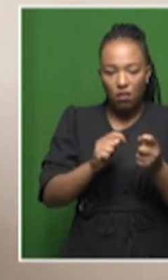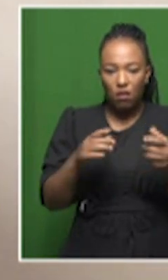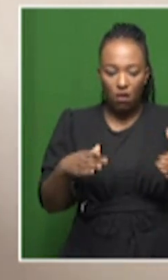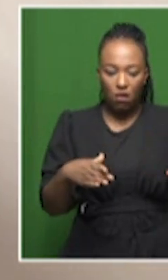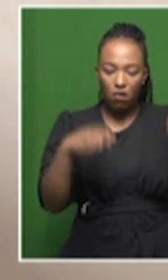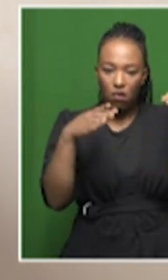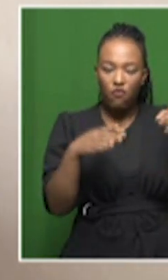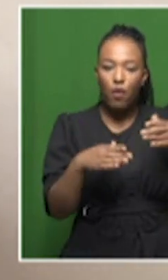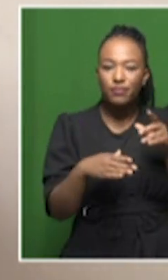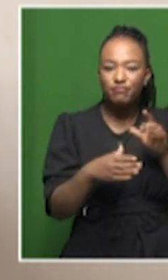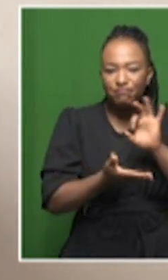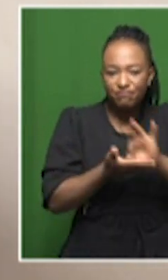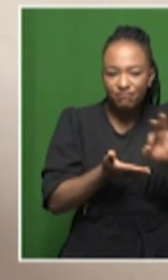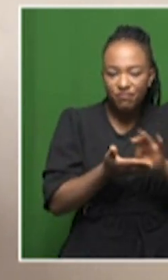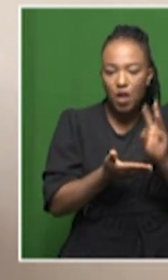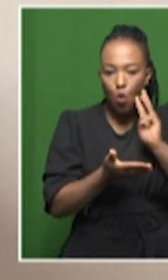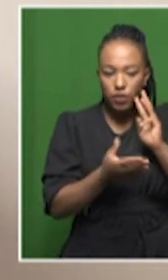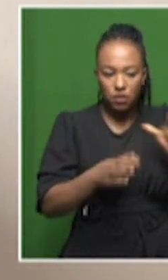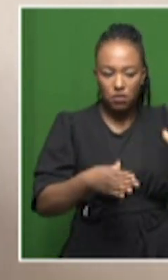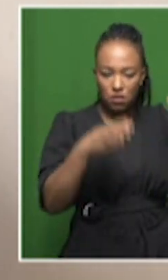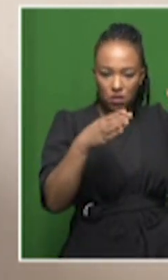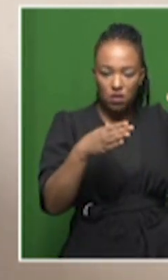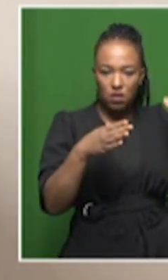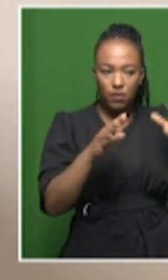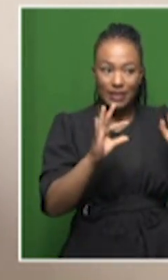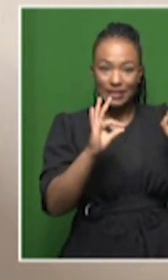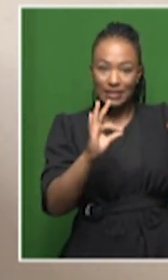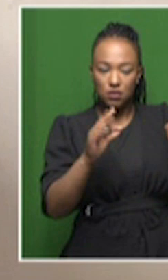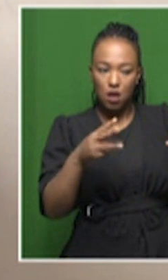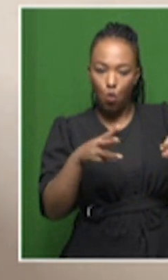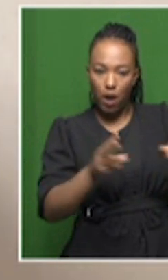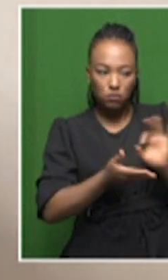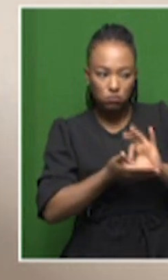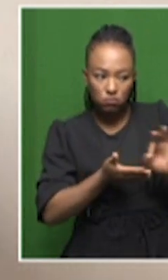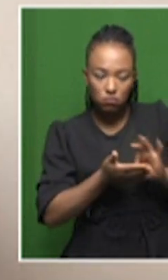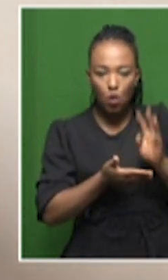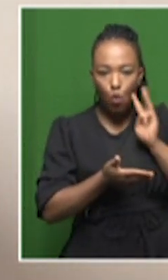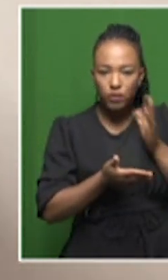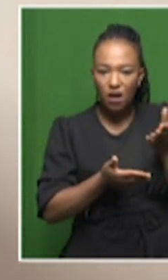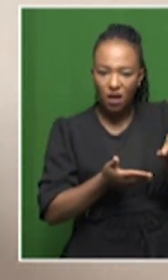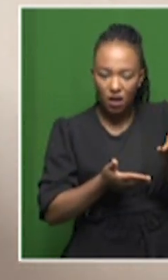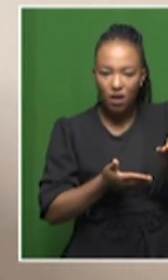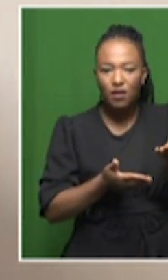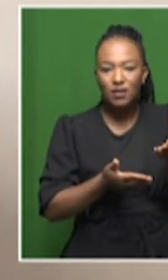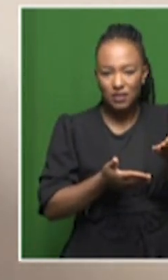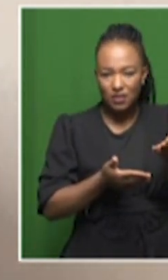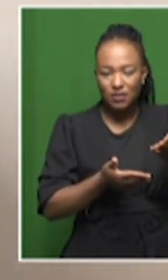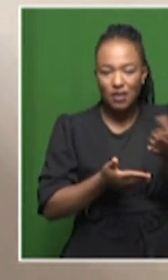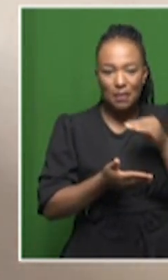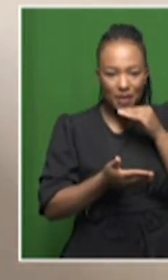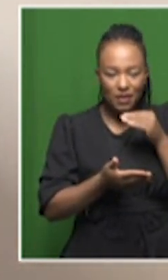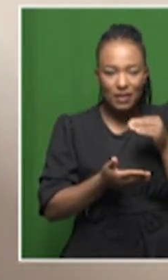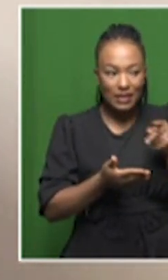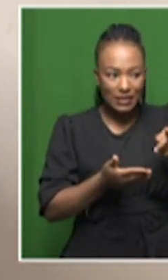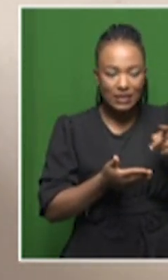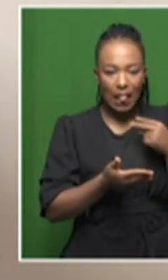treating facility. And obviously, this is not a conventional way of treating water. And then it actually then suffered